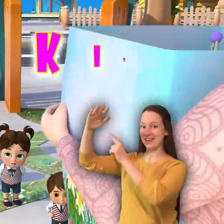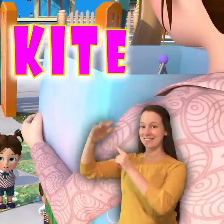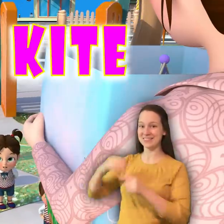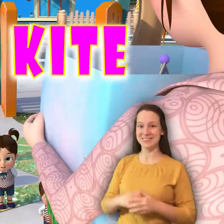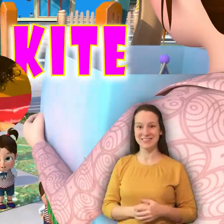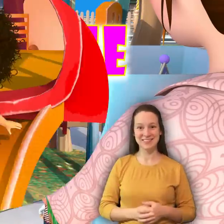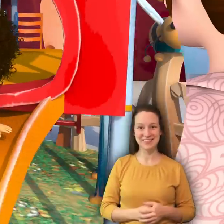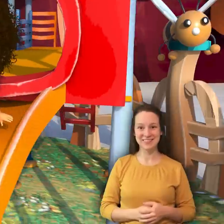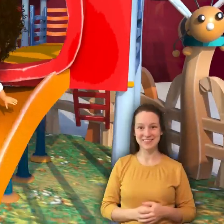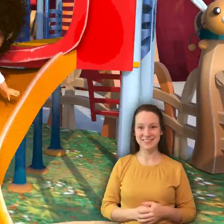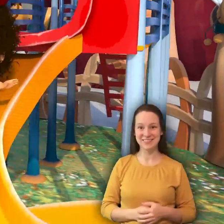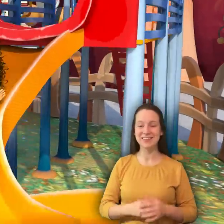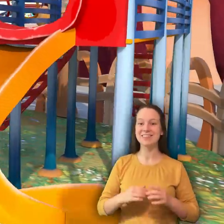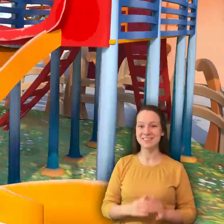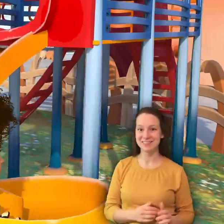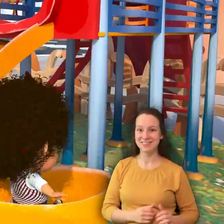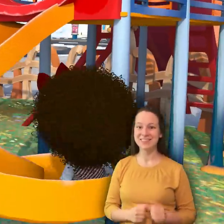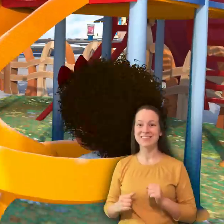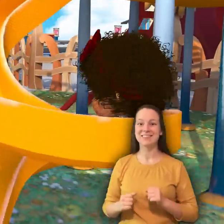flying a kite